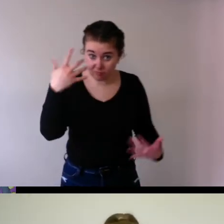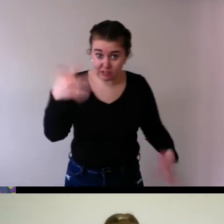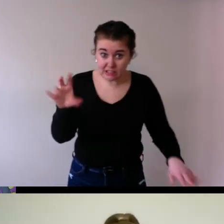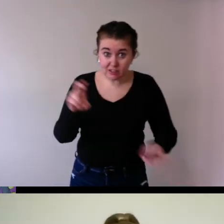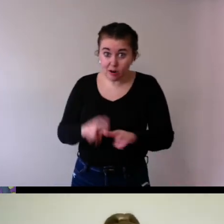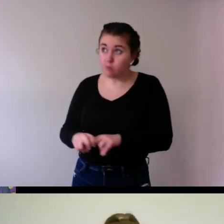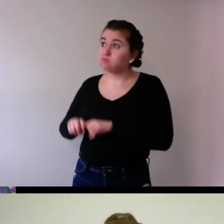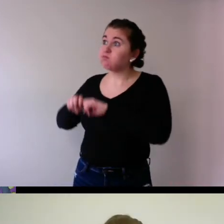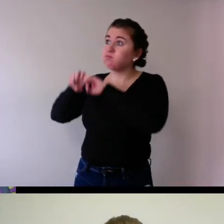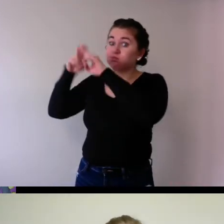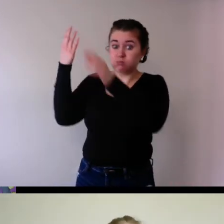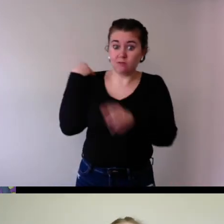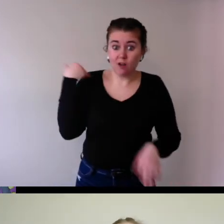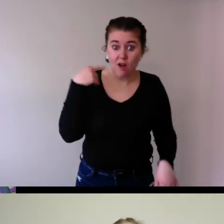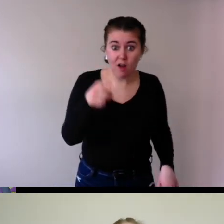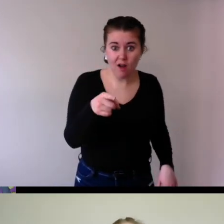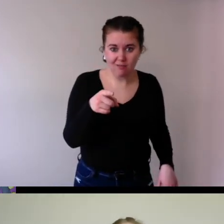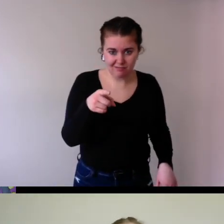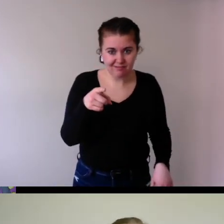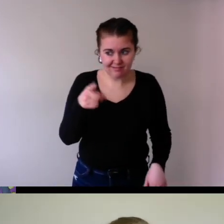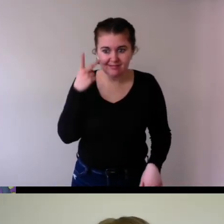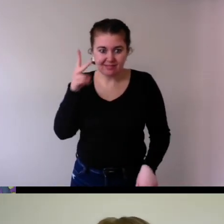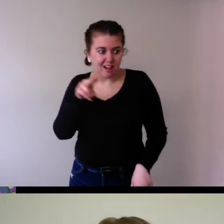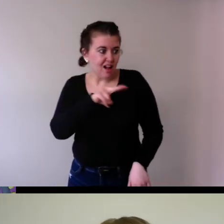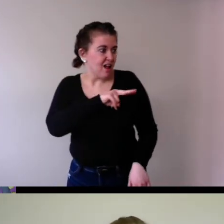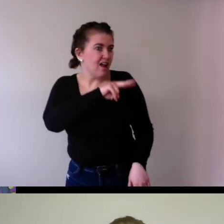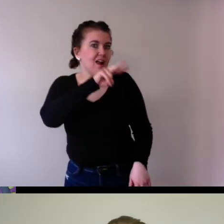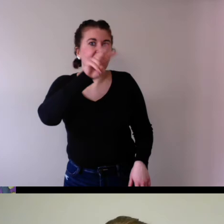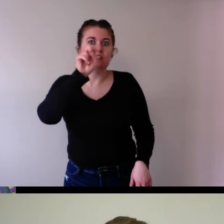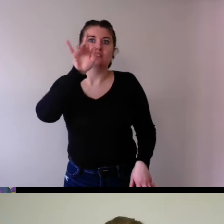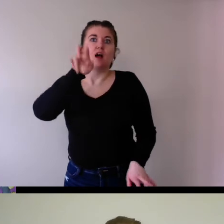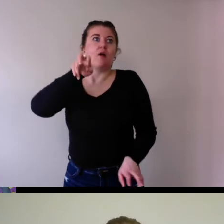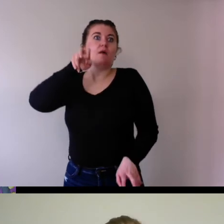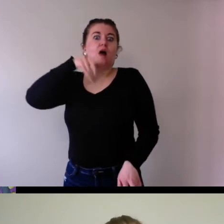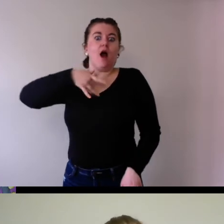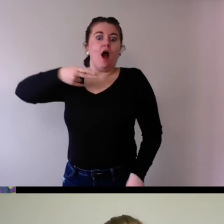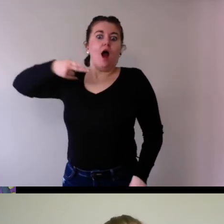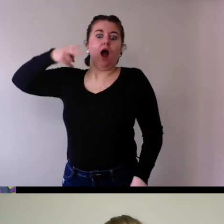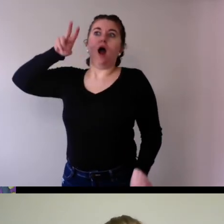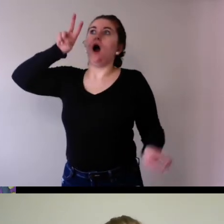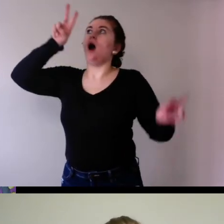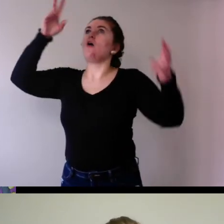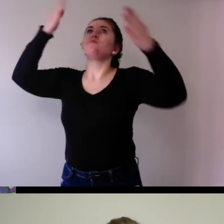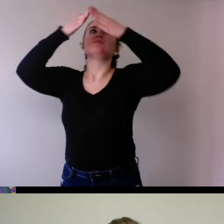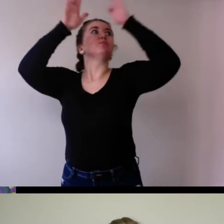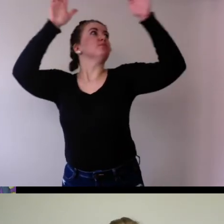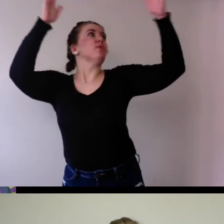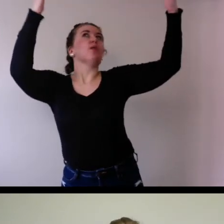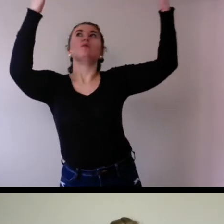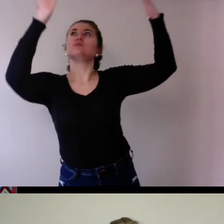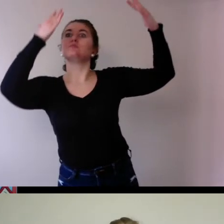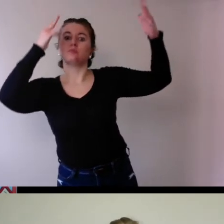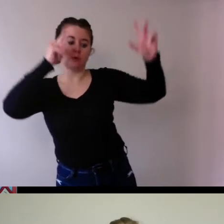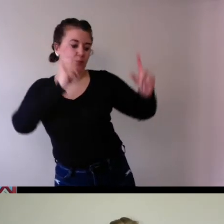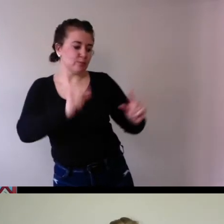sky below and sky above and sky all around?